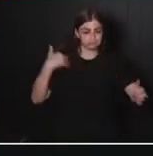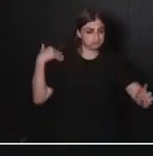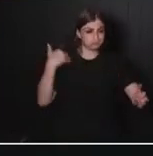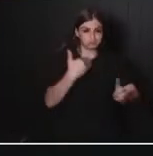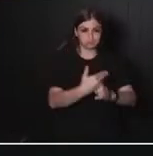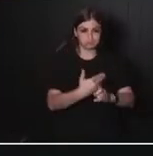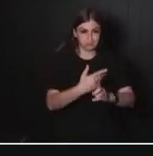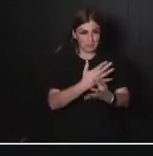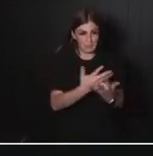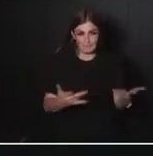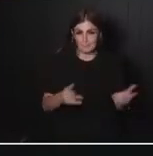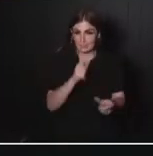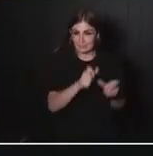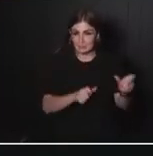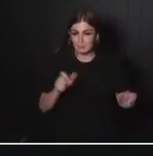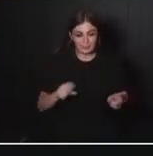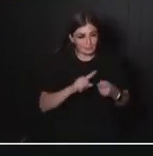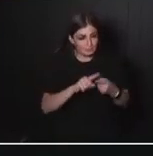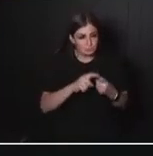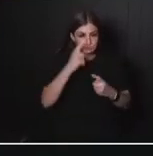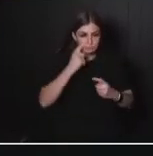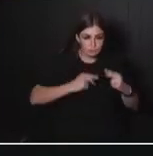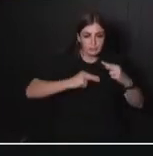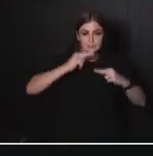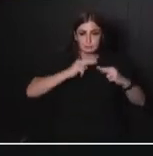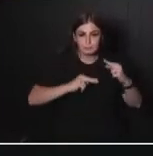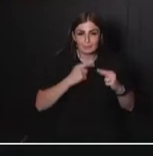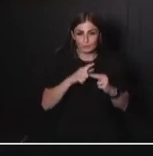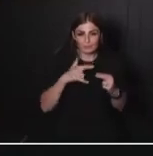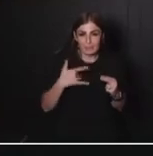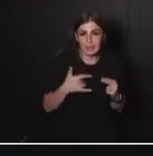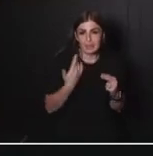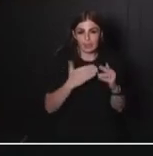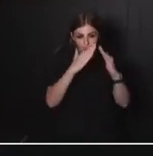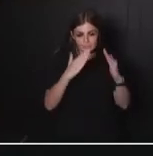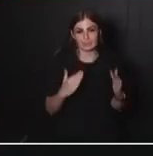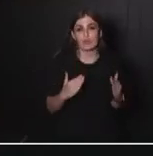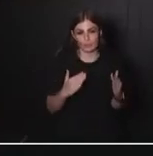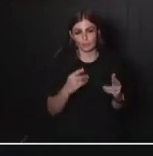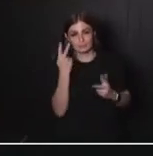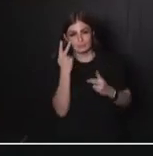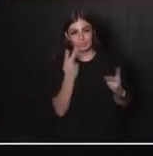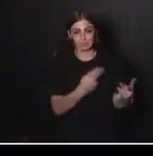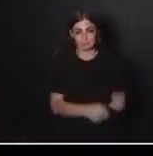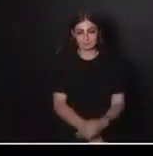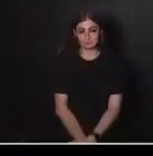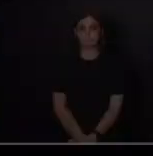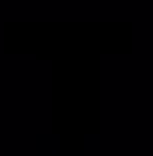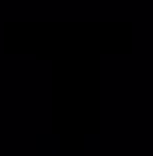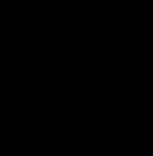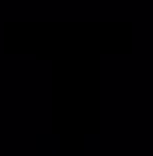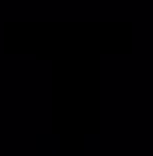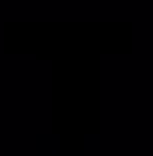still today struggling to rebuild their lives and homes. Here's an insight.